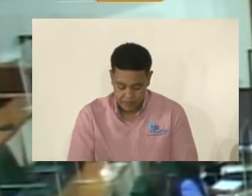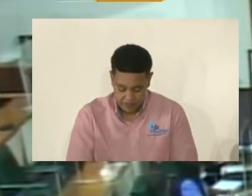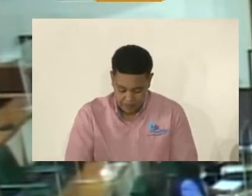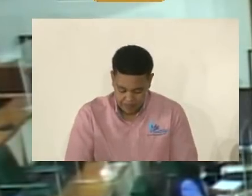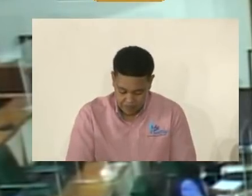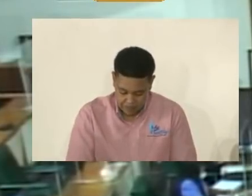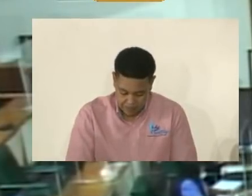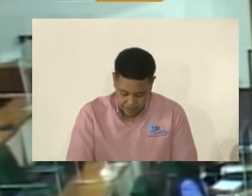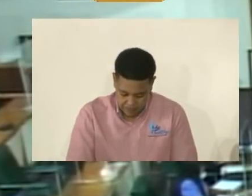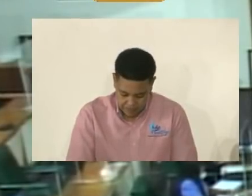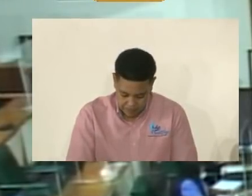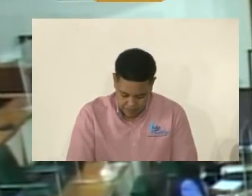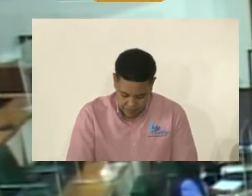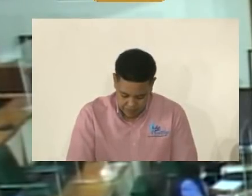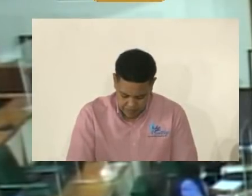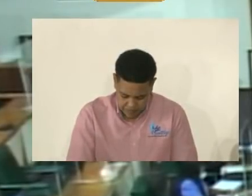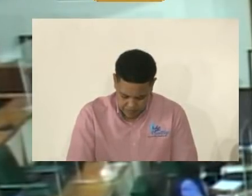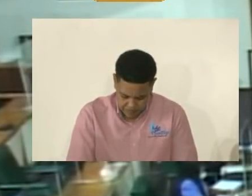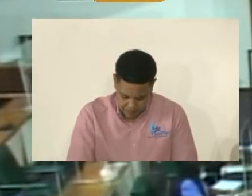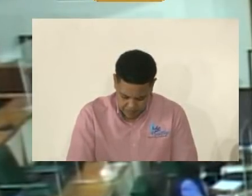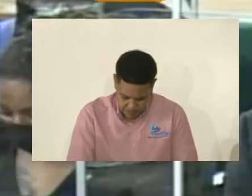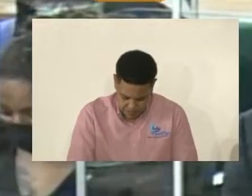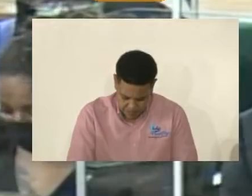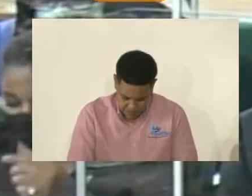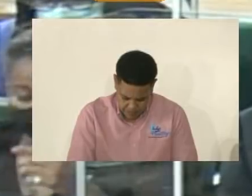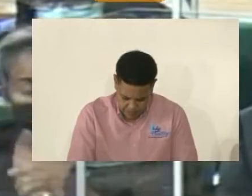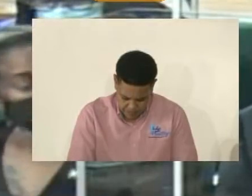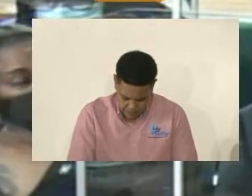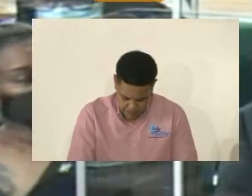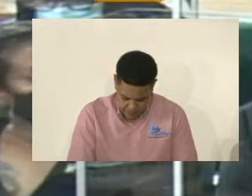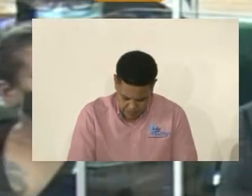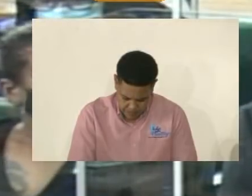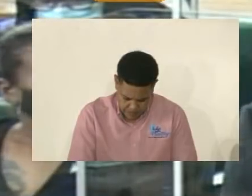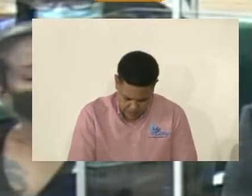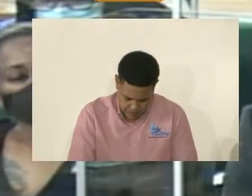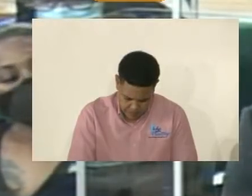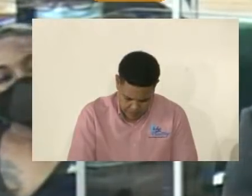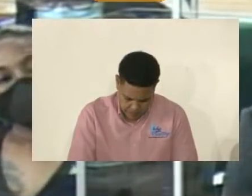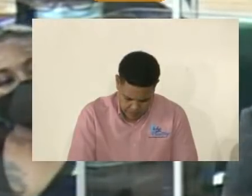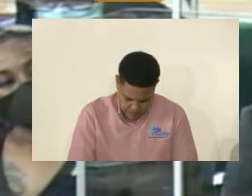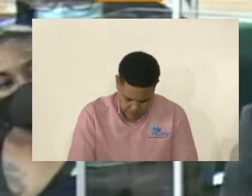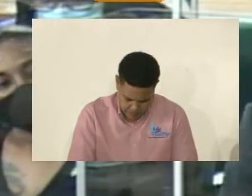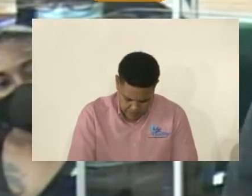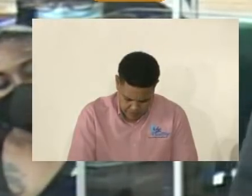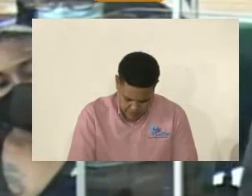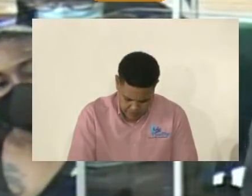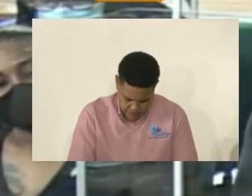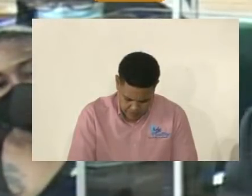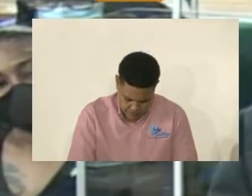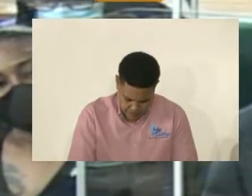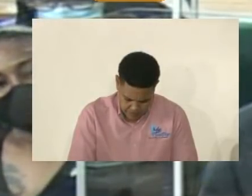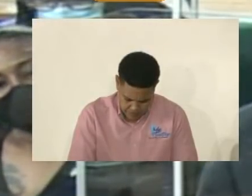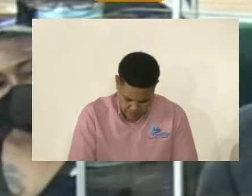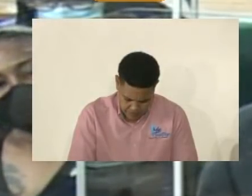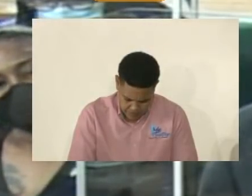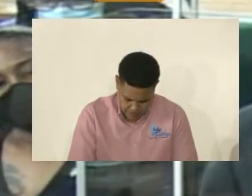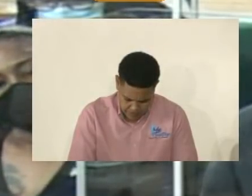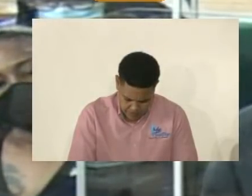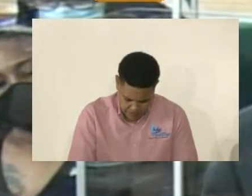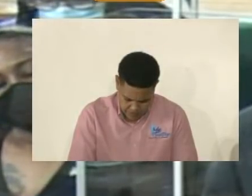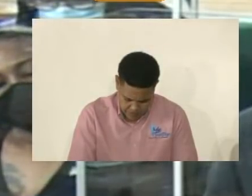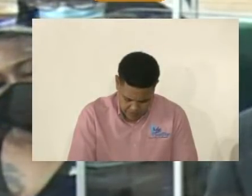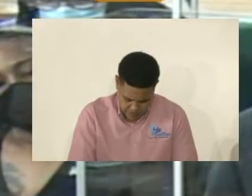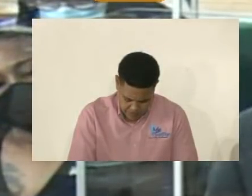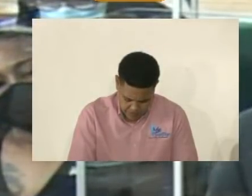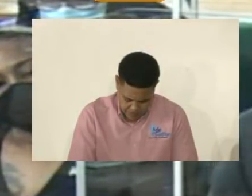State of the Nation debate will continue today with contributions from the following of our